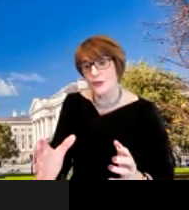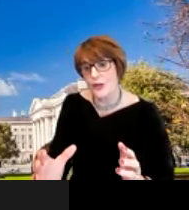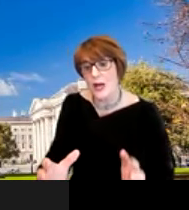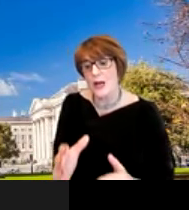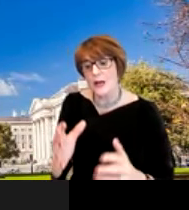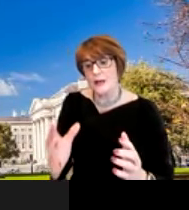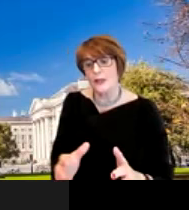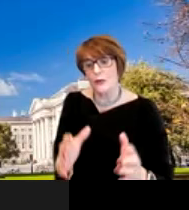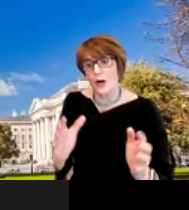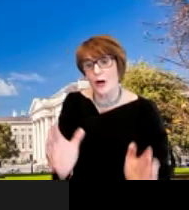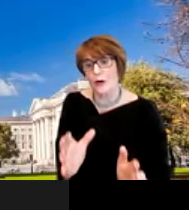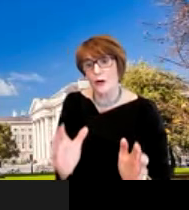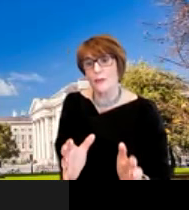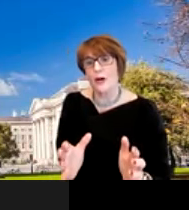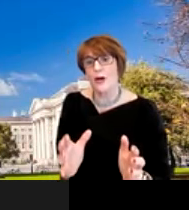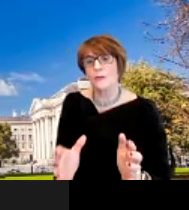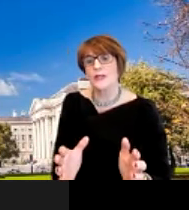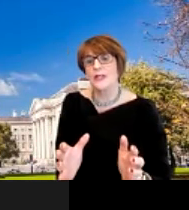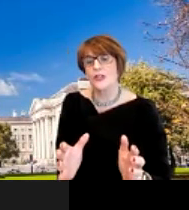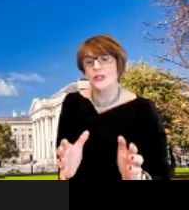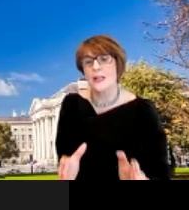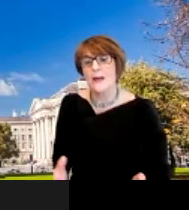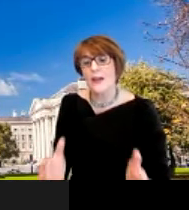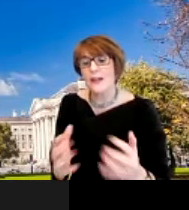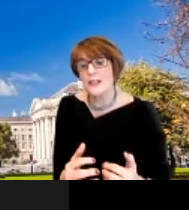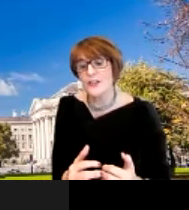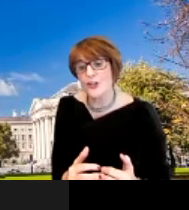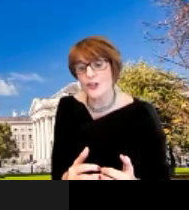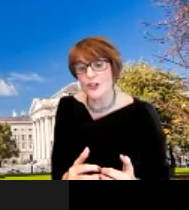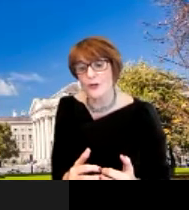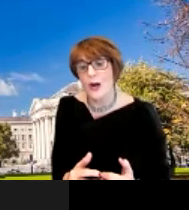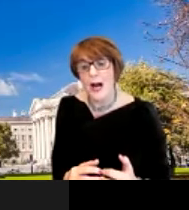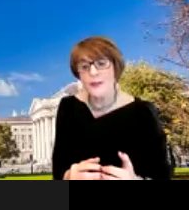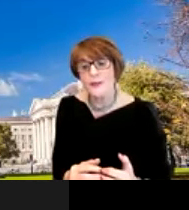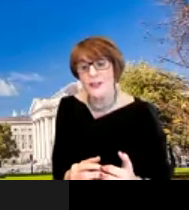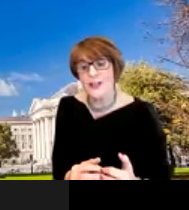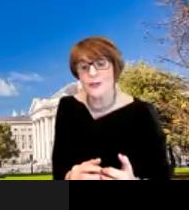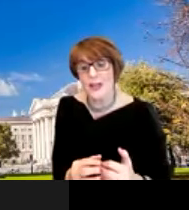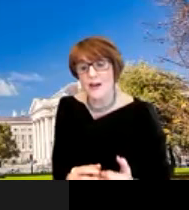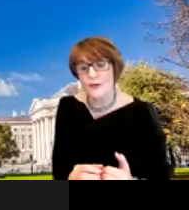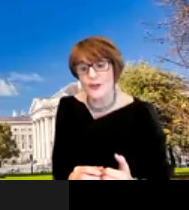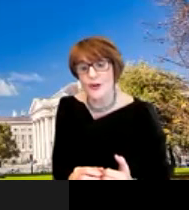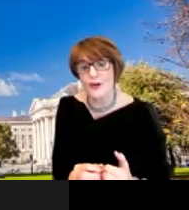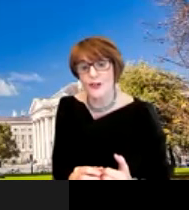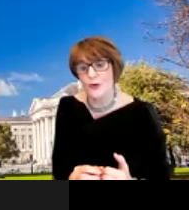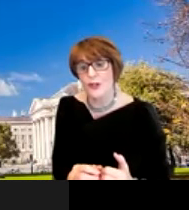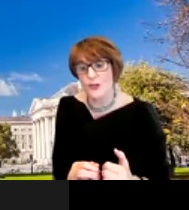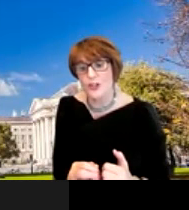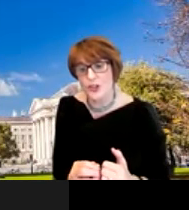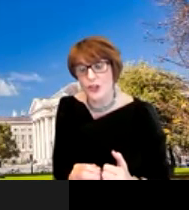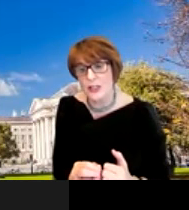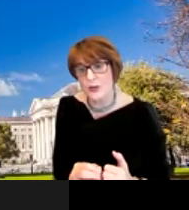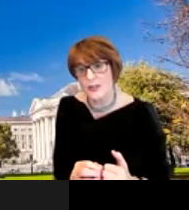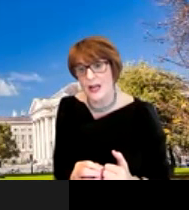across, our department and HSE, that needs to continue. I don't think that was ever as strong as it was.